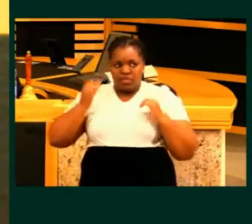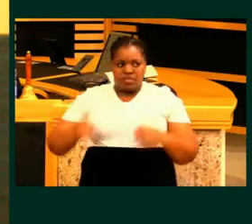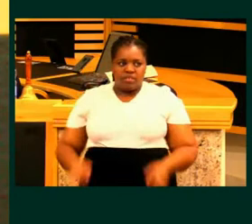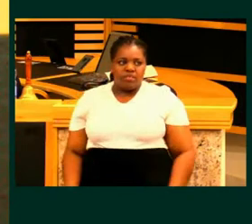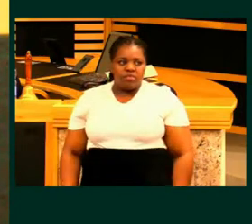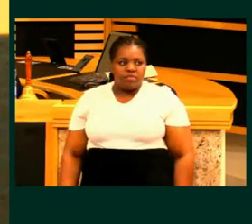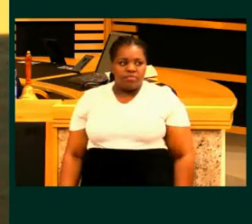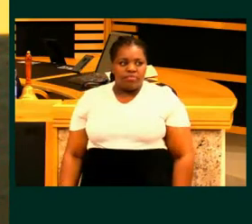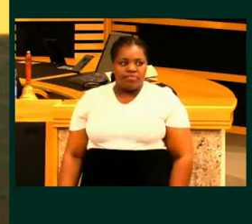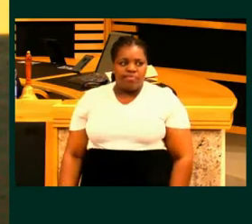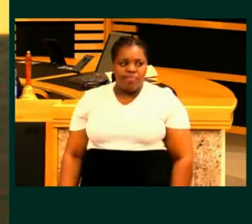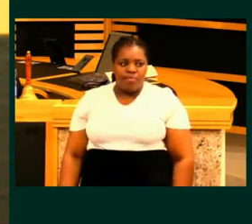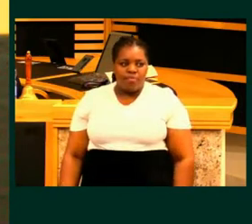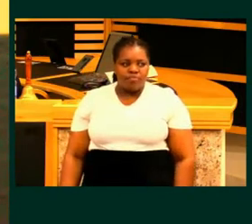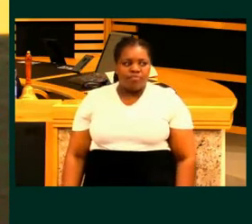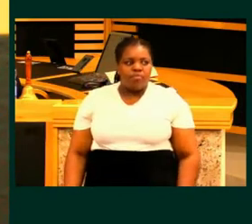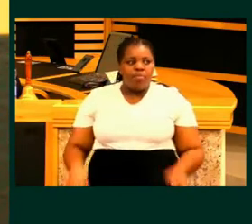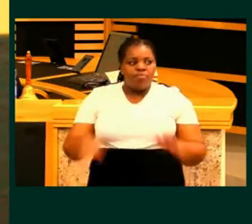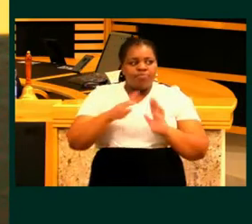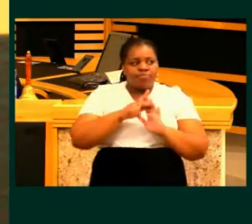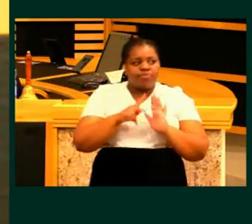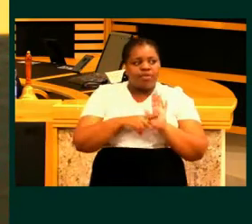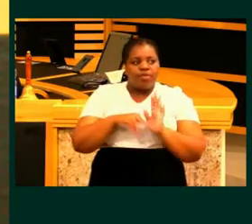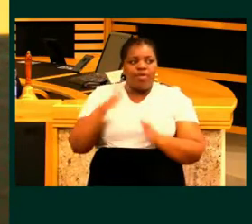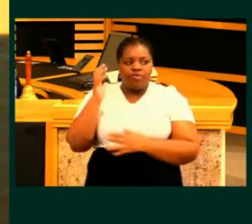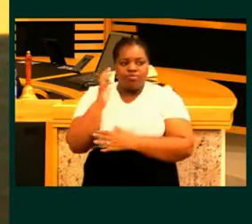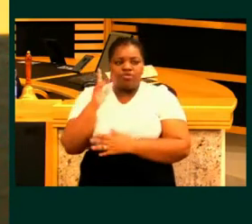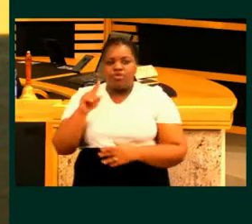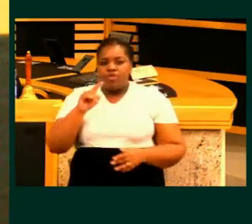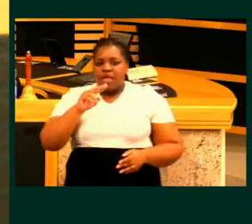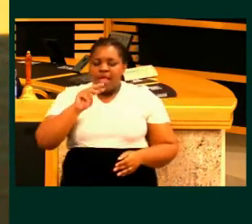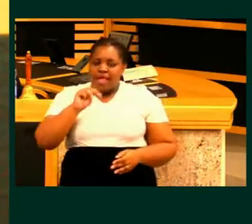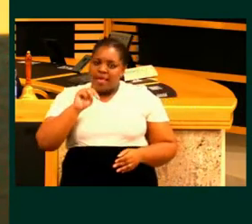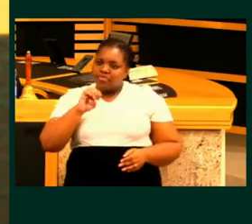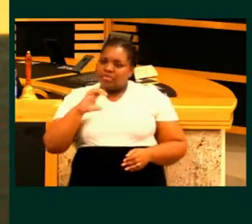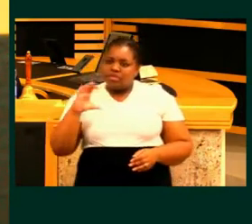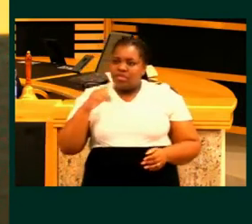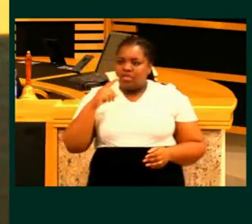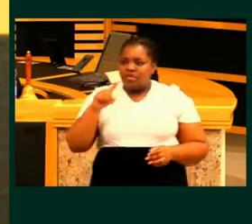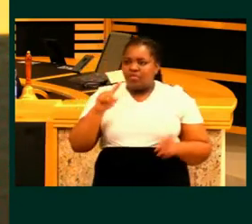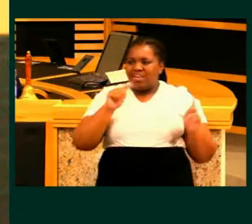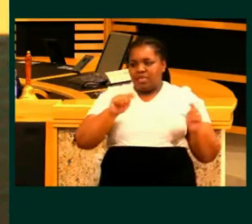ideas in the policy speech of the Mec for